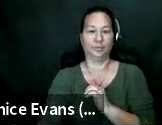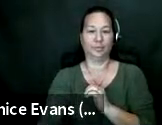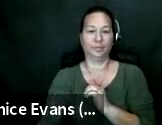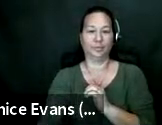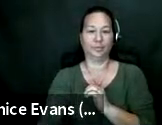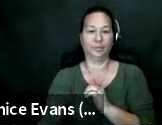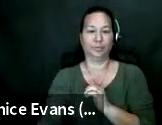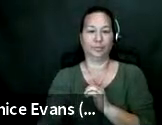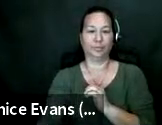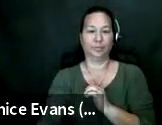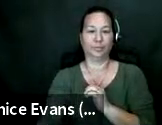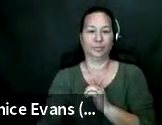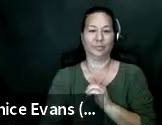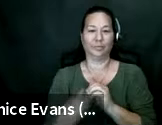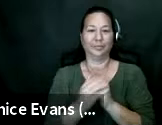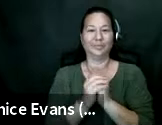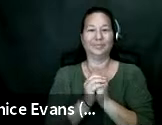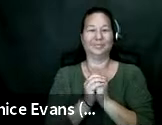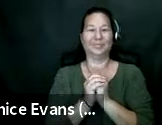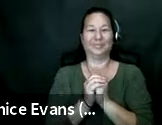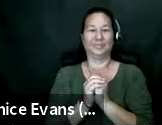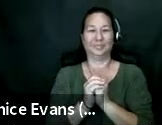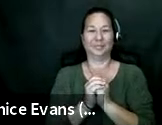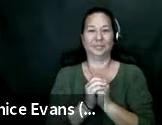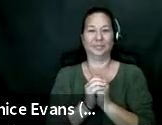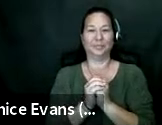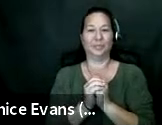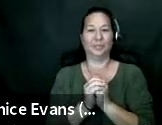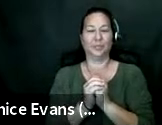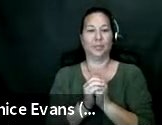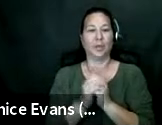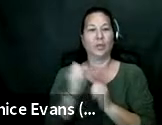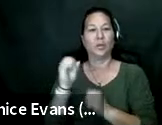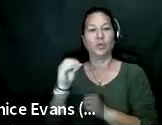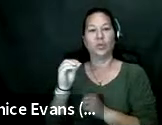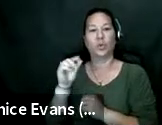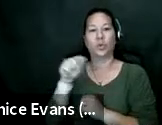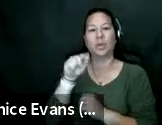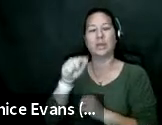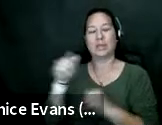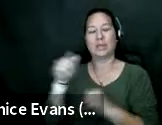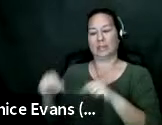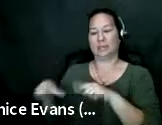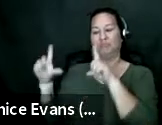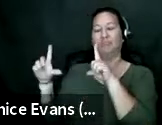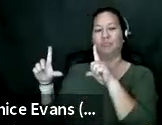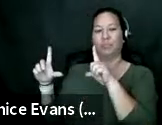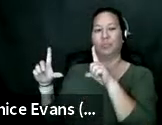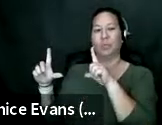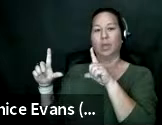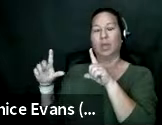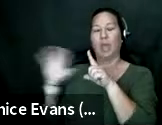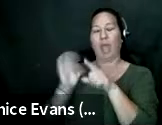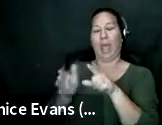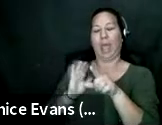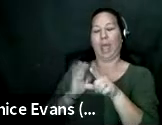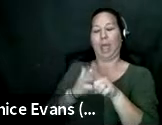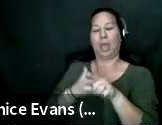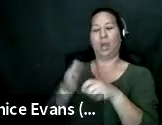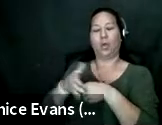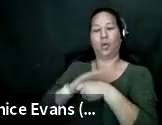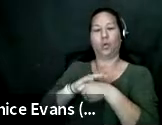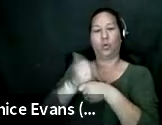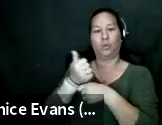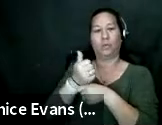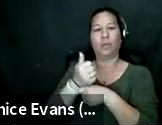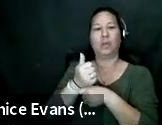You can carry on, Dr. Moss. Thank you. So this is a screenshot of our county COVID dashboard. You may be